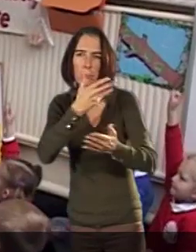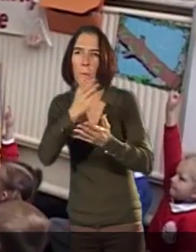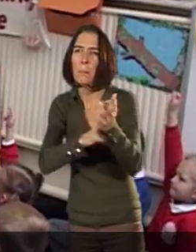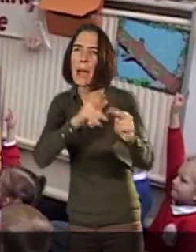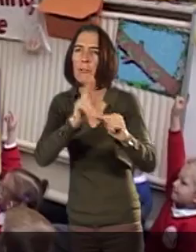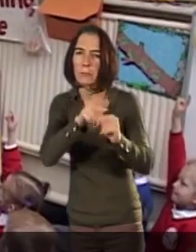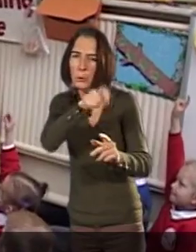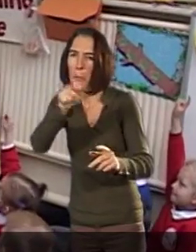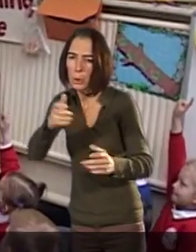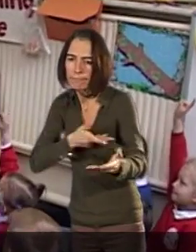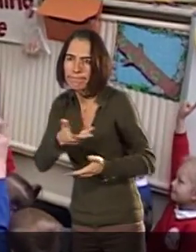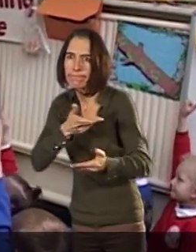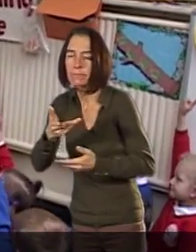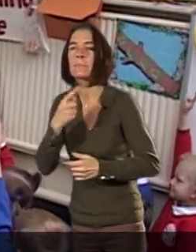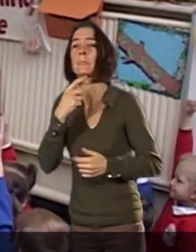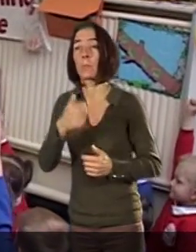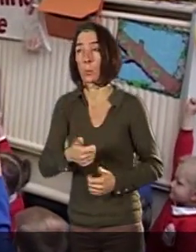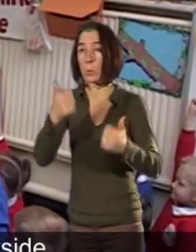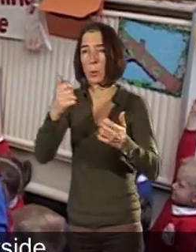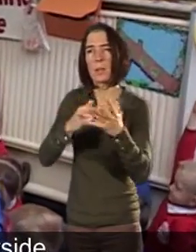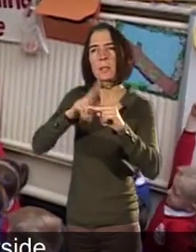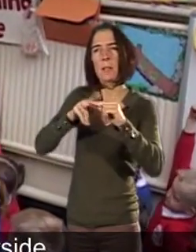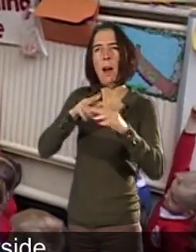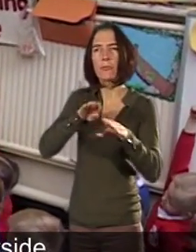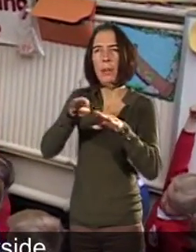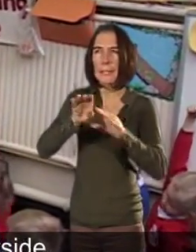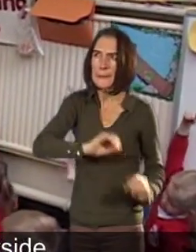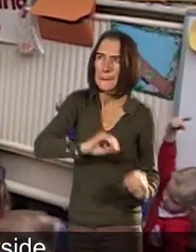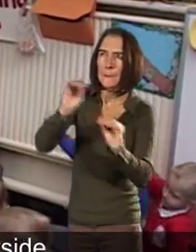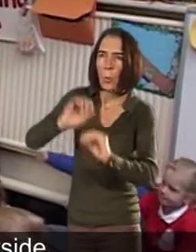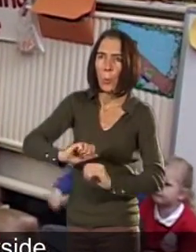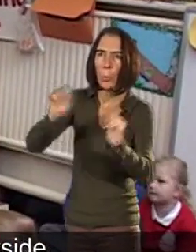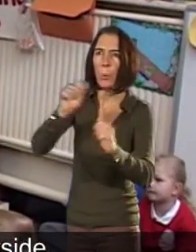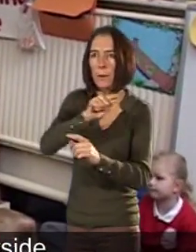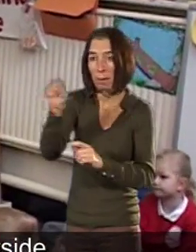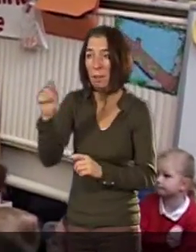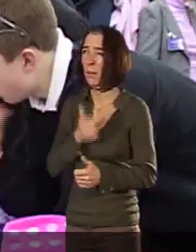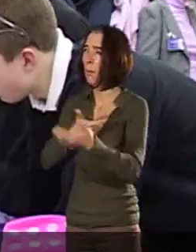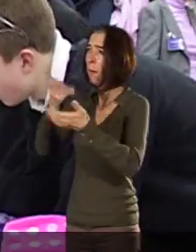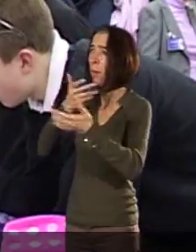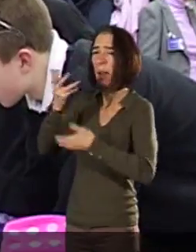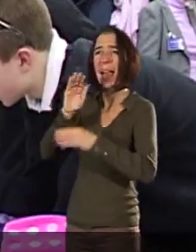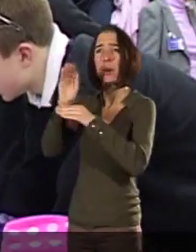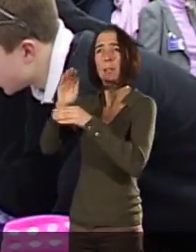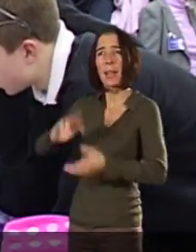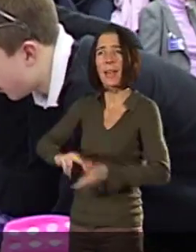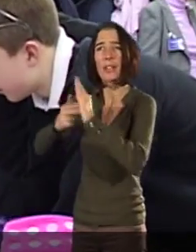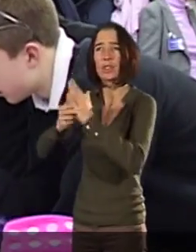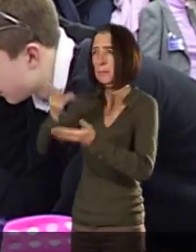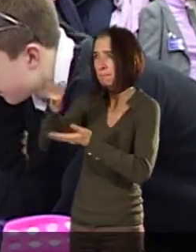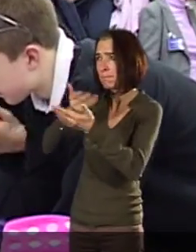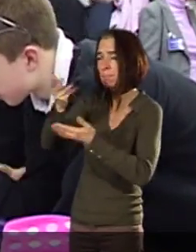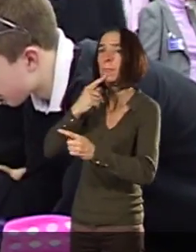parents, effective staff training, good working relationships with outside agencies, and regular review